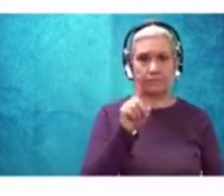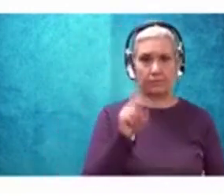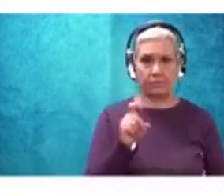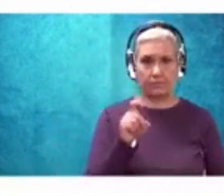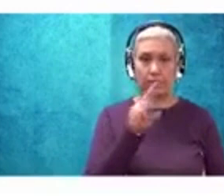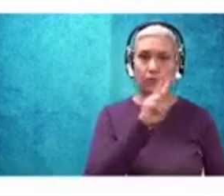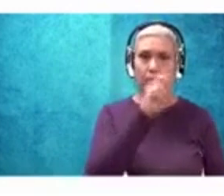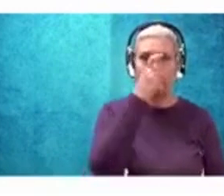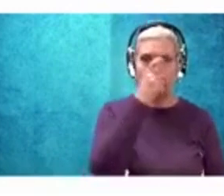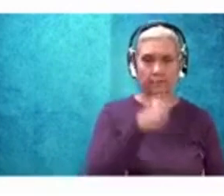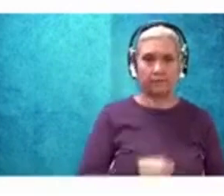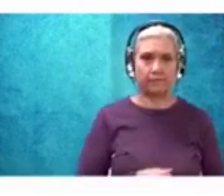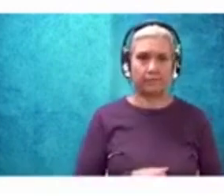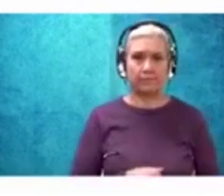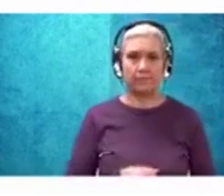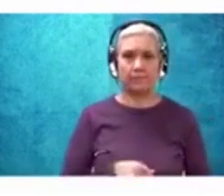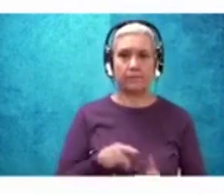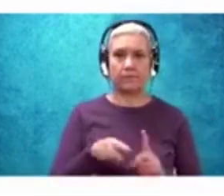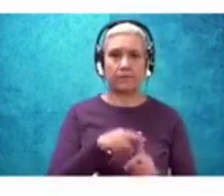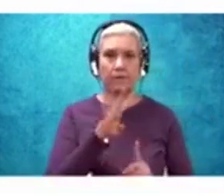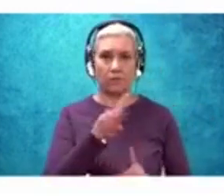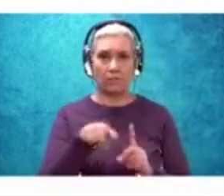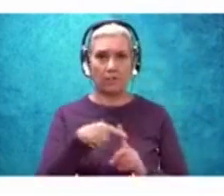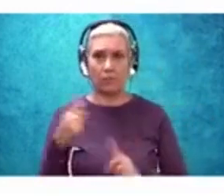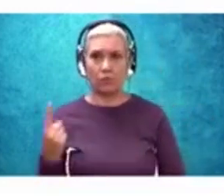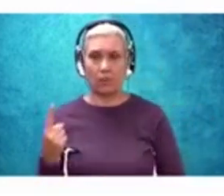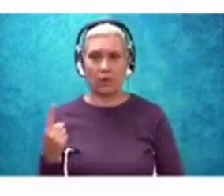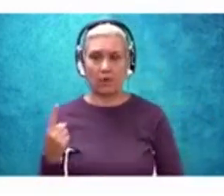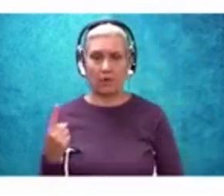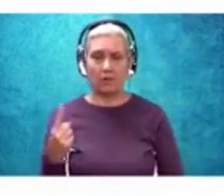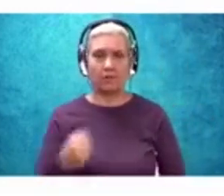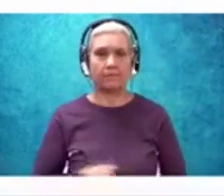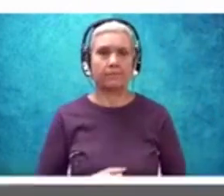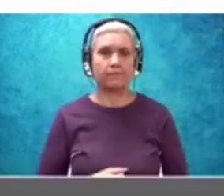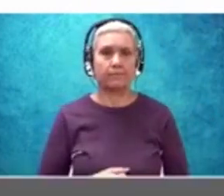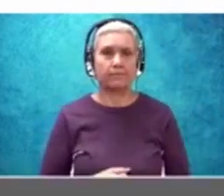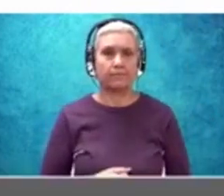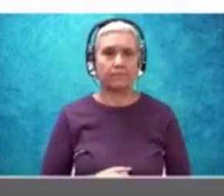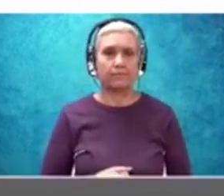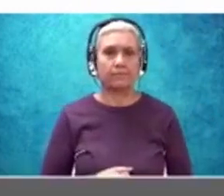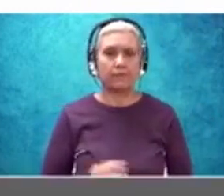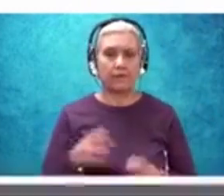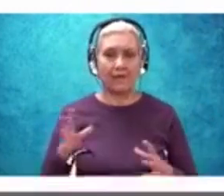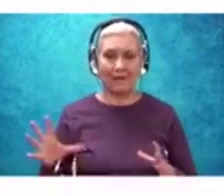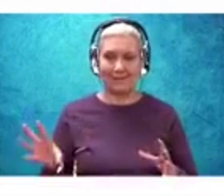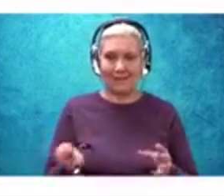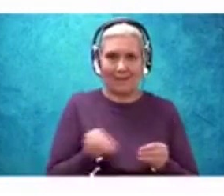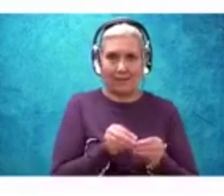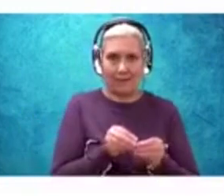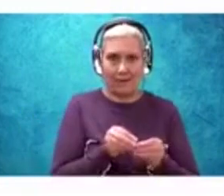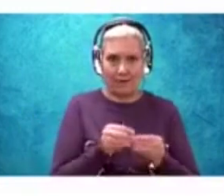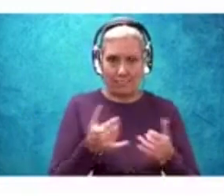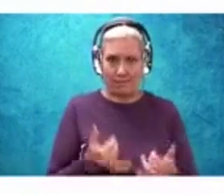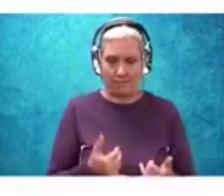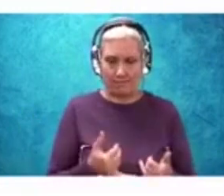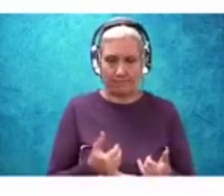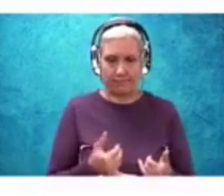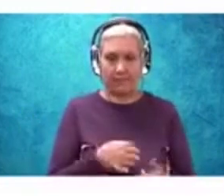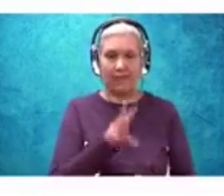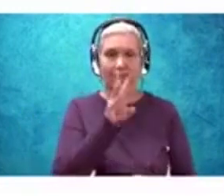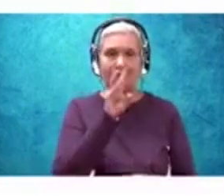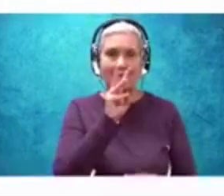total is 2x, plus 4, plus 1. And when I look for these products, and I combine these terms, I've got 6